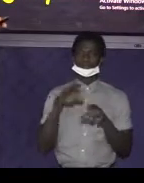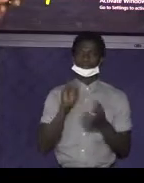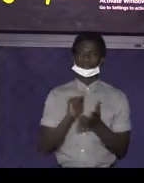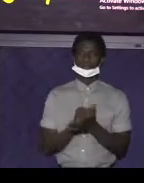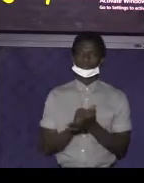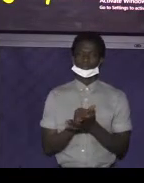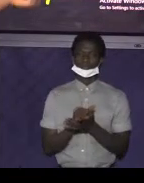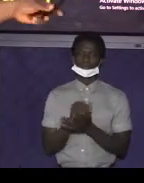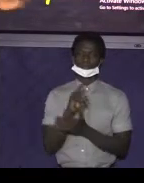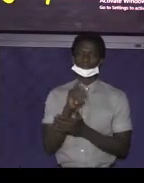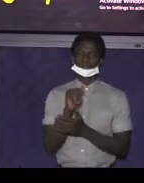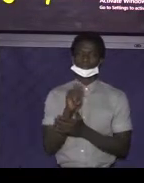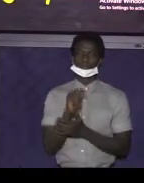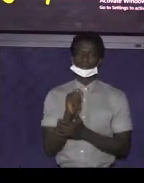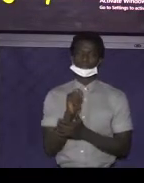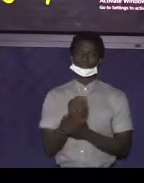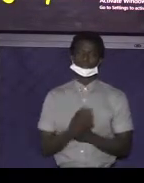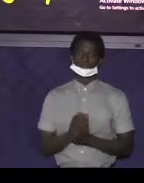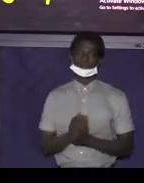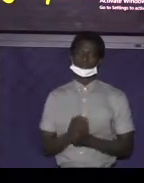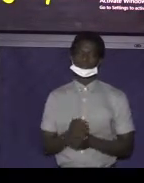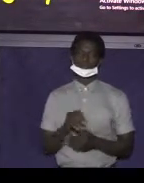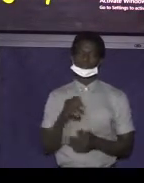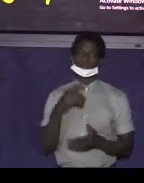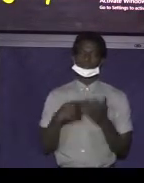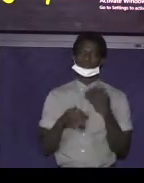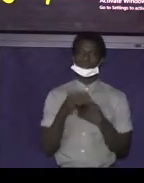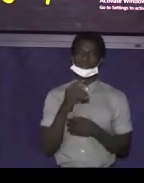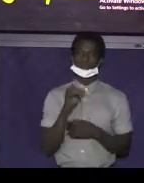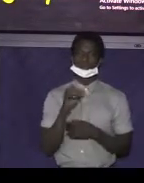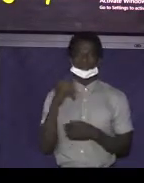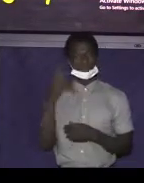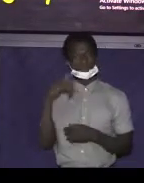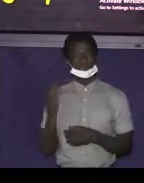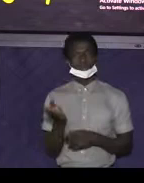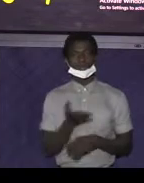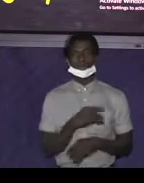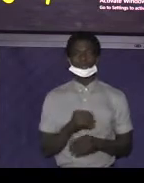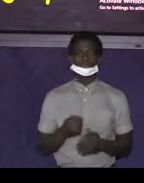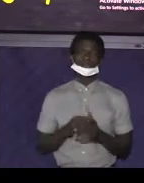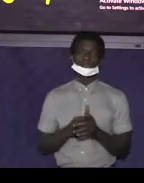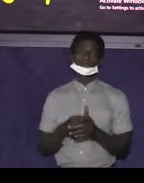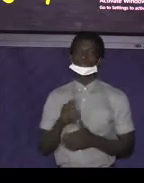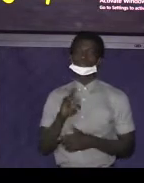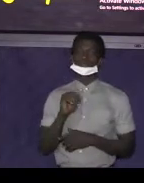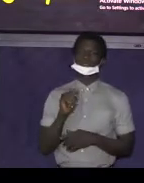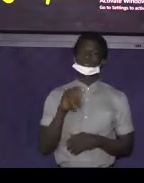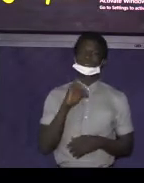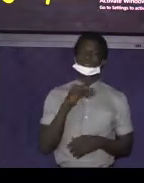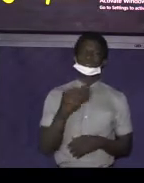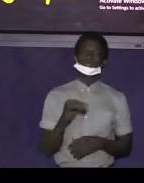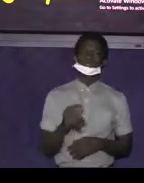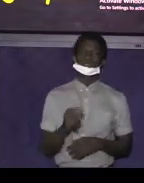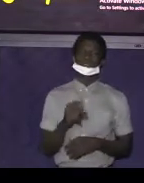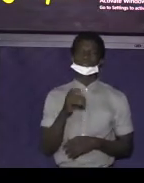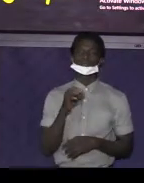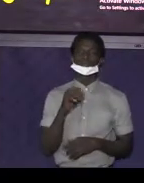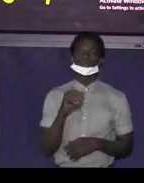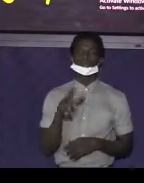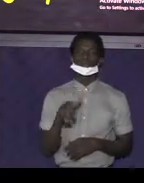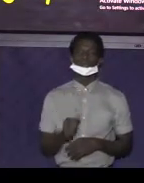average speed times time. Let's take it one more time. What is the formula for average speed? That is the formula for average